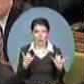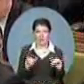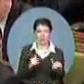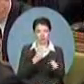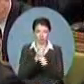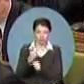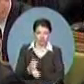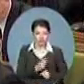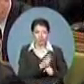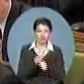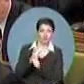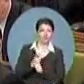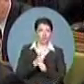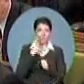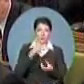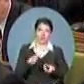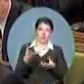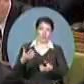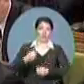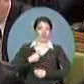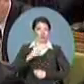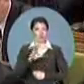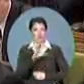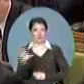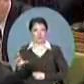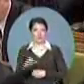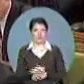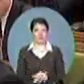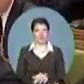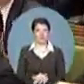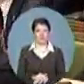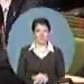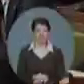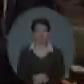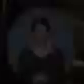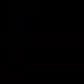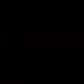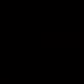resolving a complex issue for both governments and industry. The Honourable